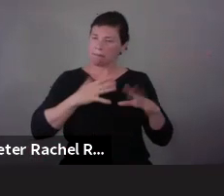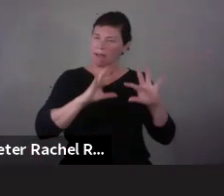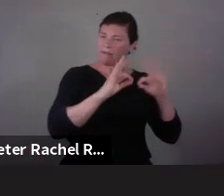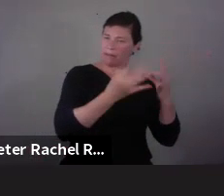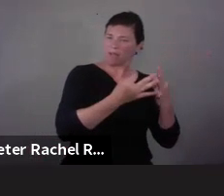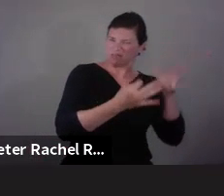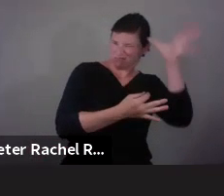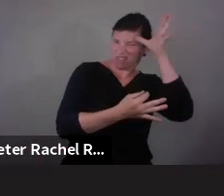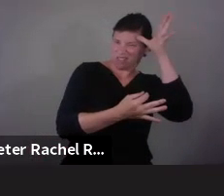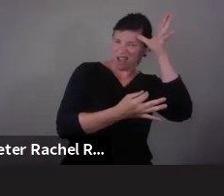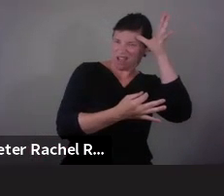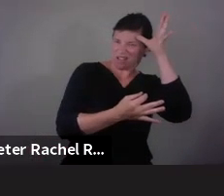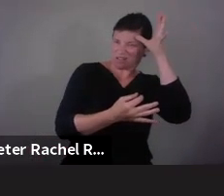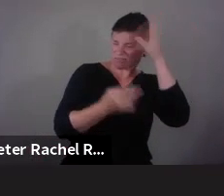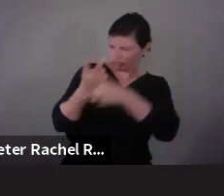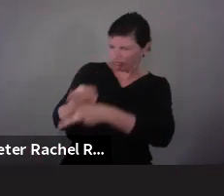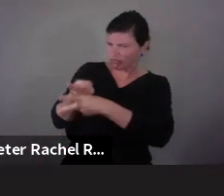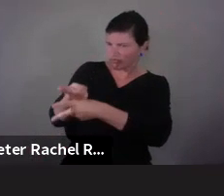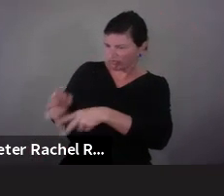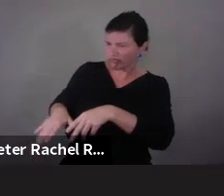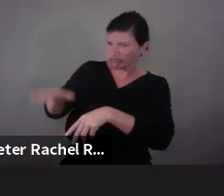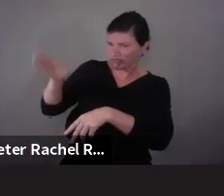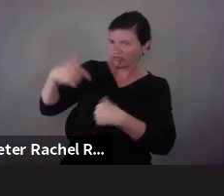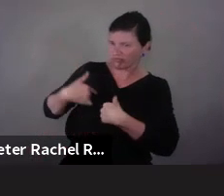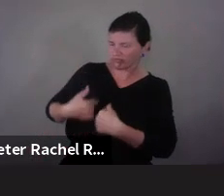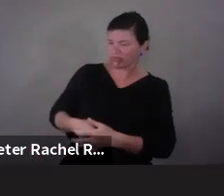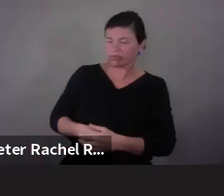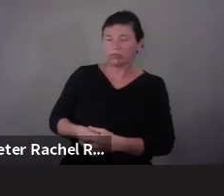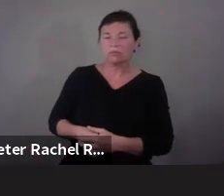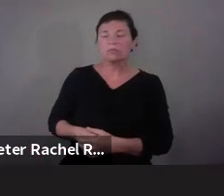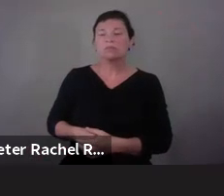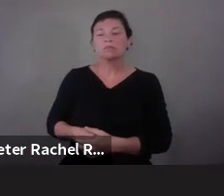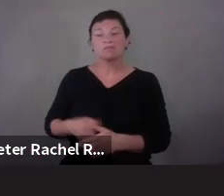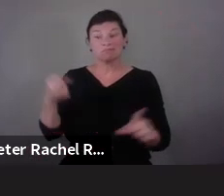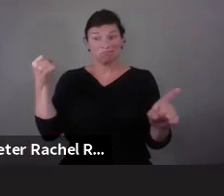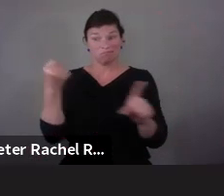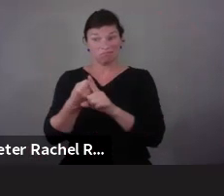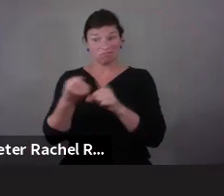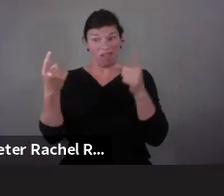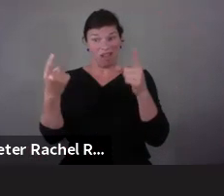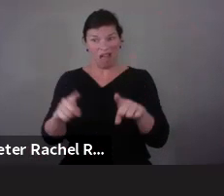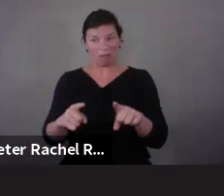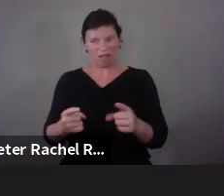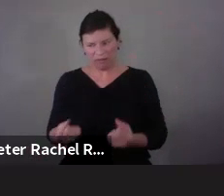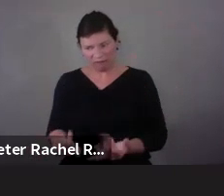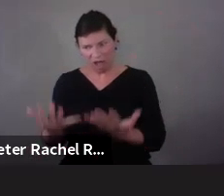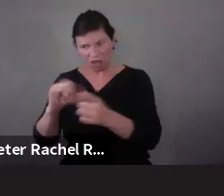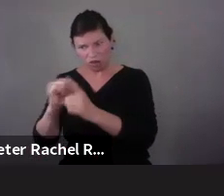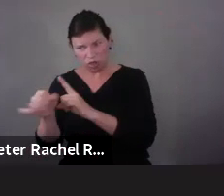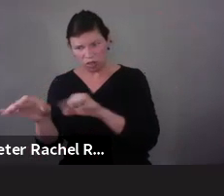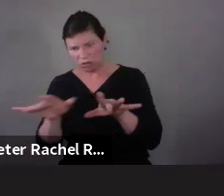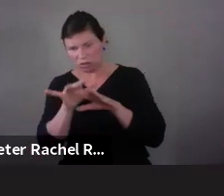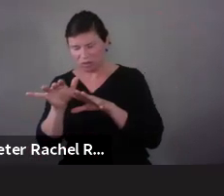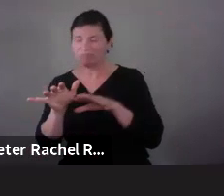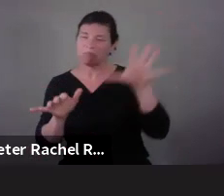dad. But after that trauma experience, he delved pretty deep into partying and